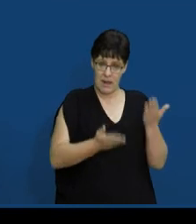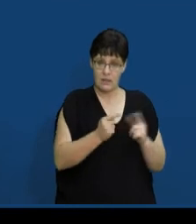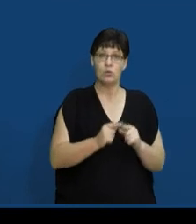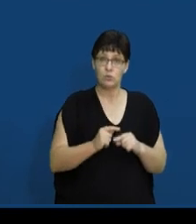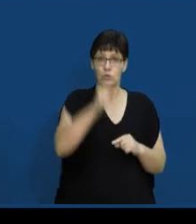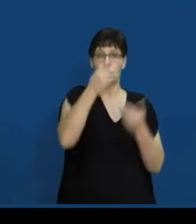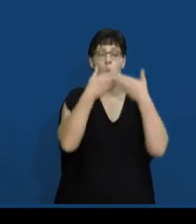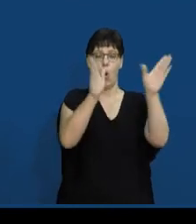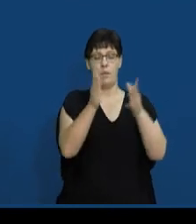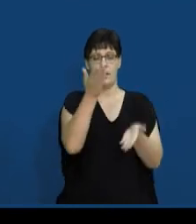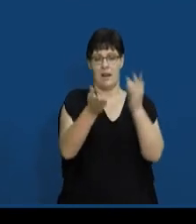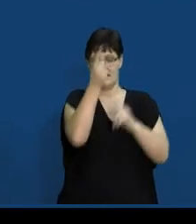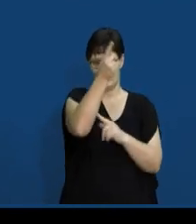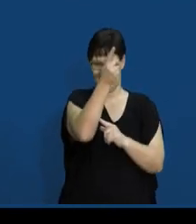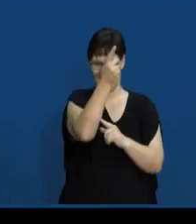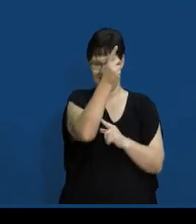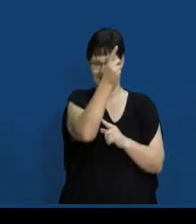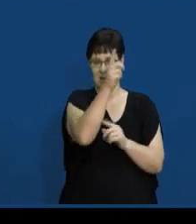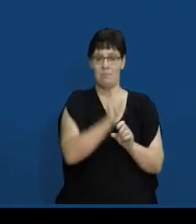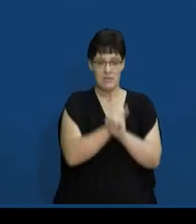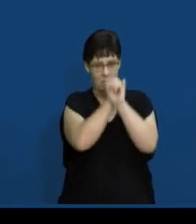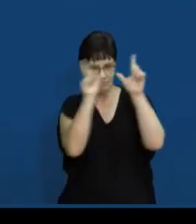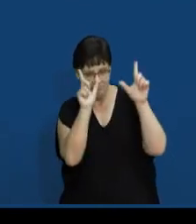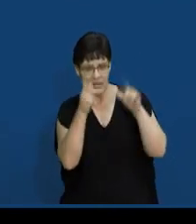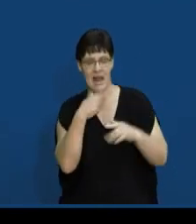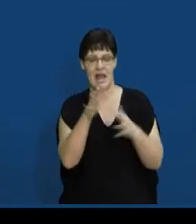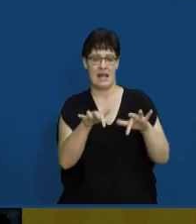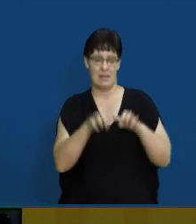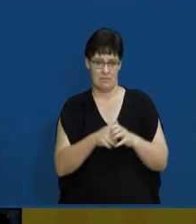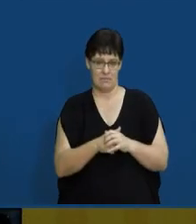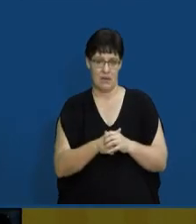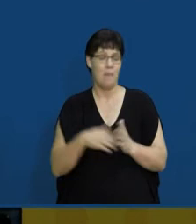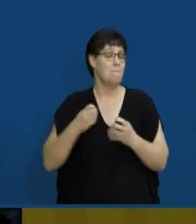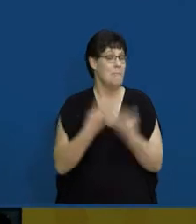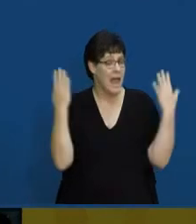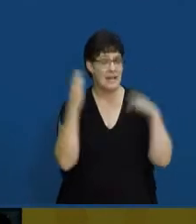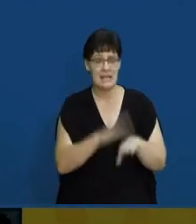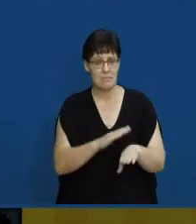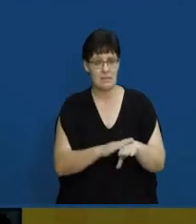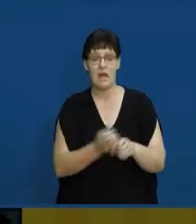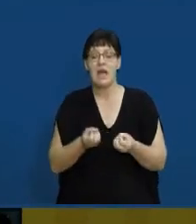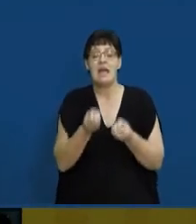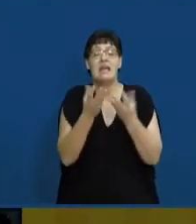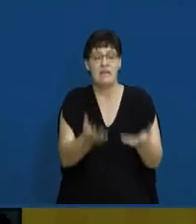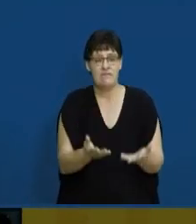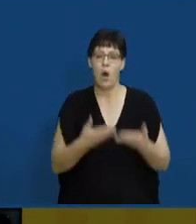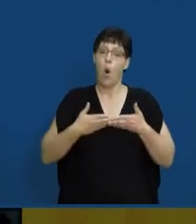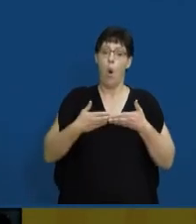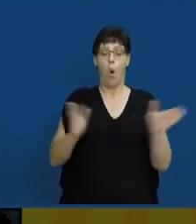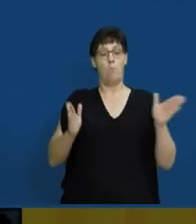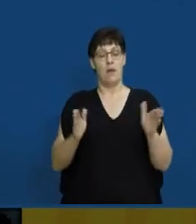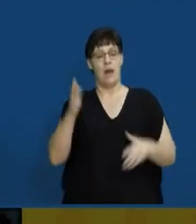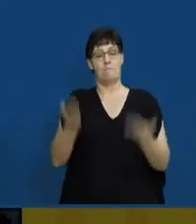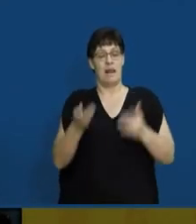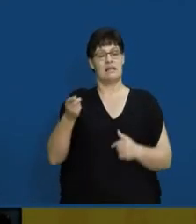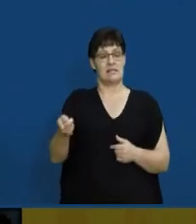opening balance, right? Be wary in the exams. Very often, they also give you the opening balance.